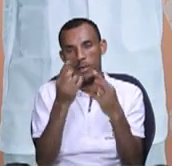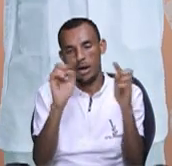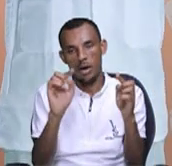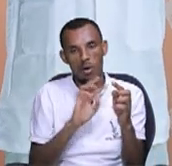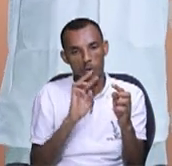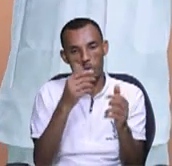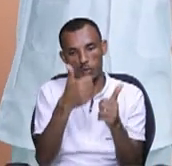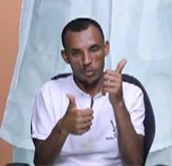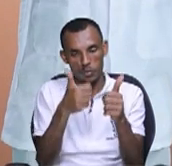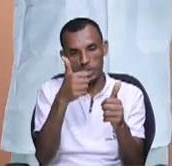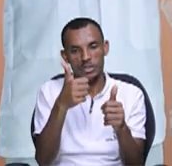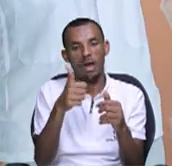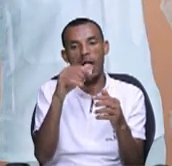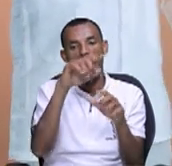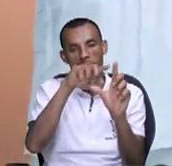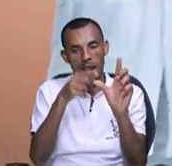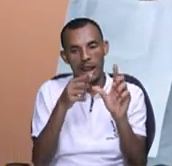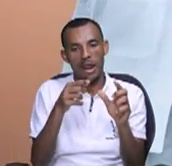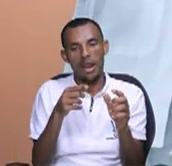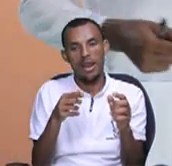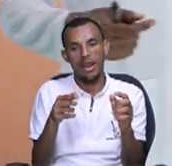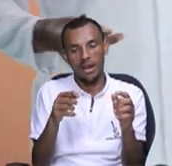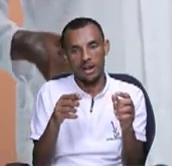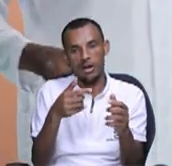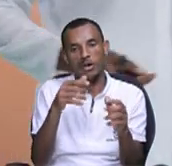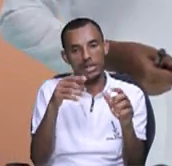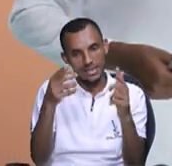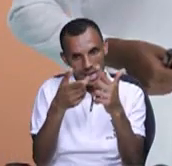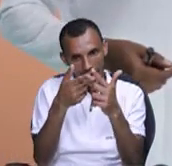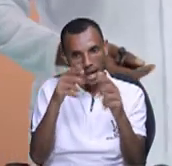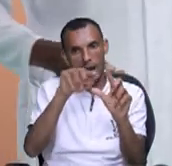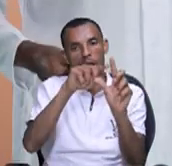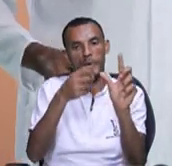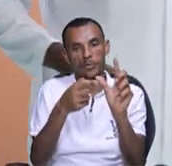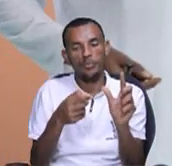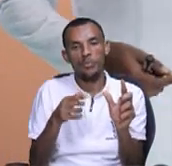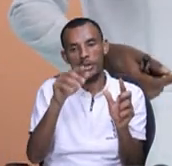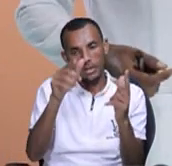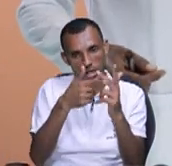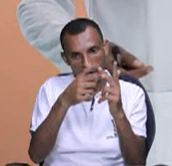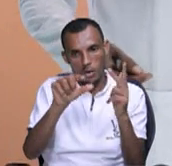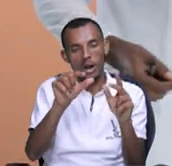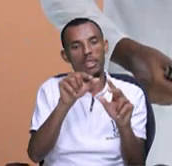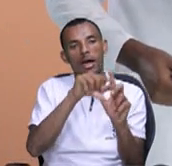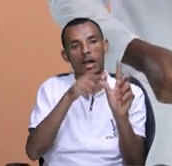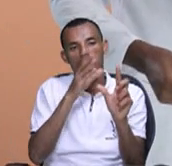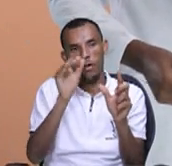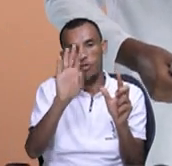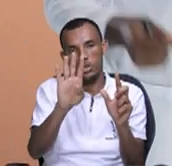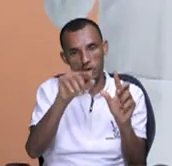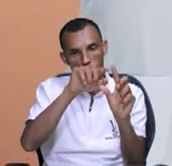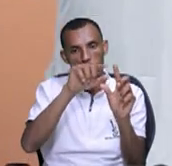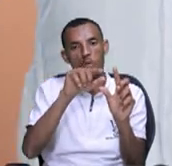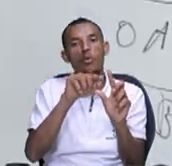which angle lies in which quadrant. That means first quadrant angle, second quadrant angle, third quadrant angle, and fourth quadrant